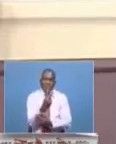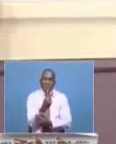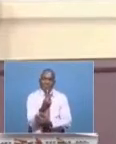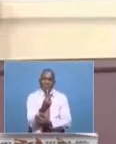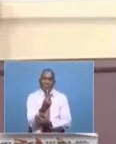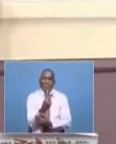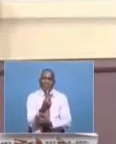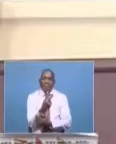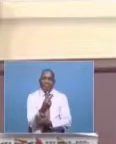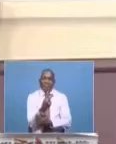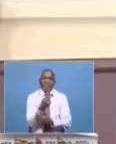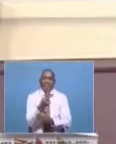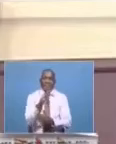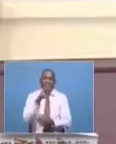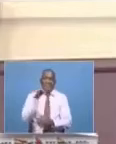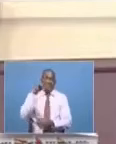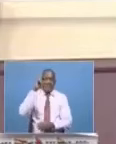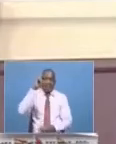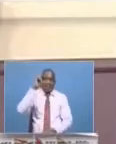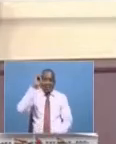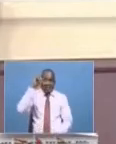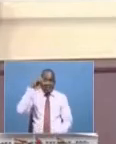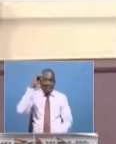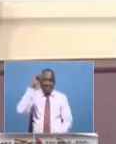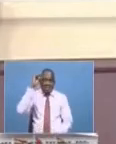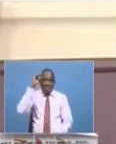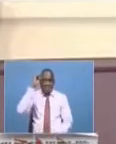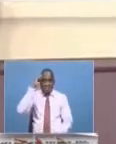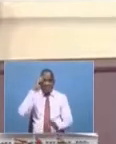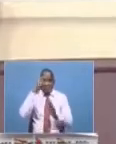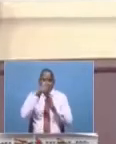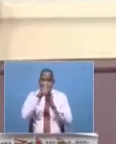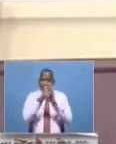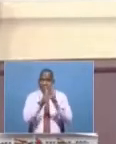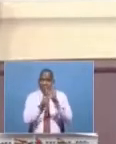the petitioner cannot